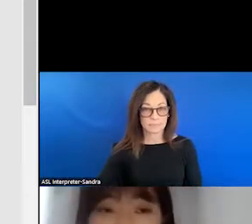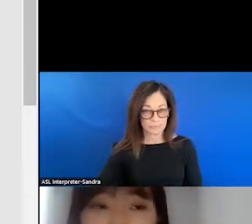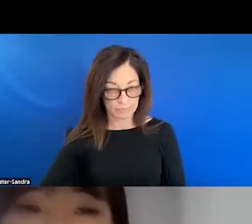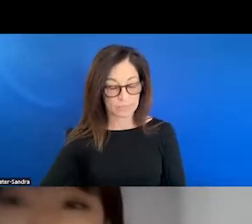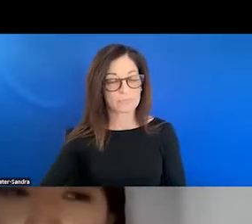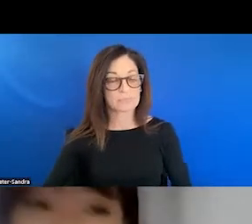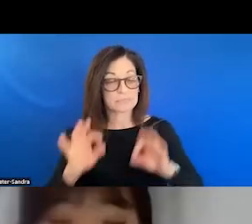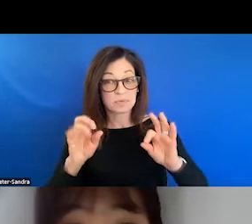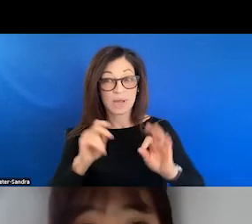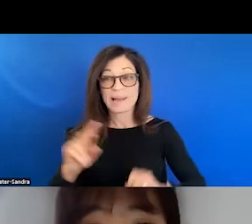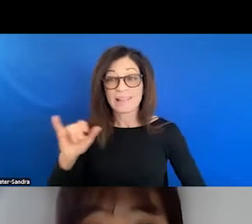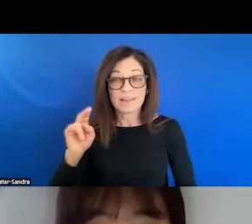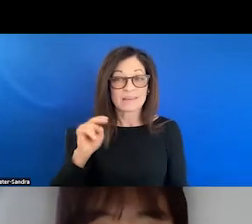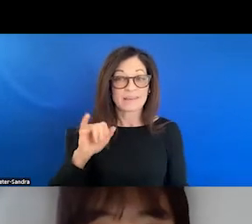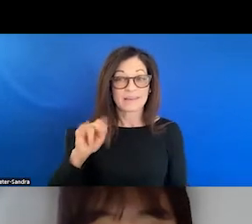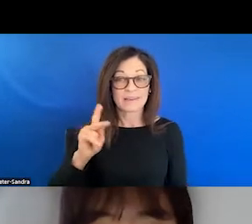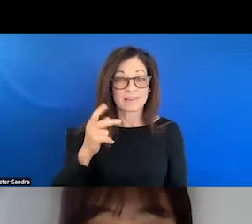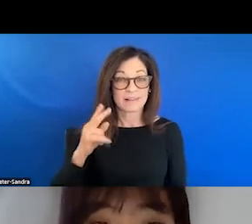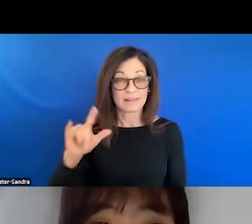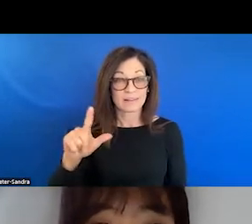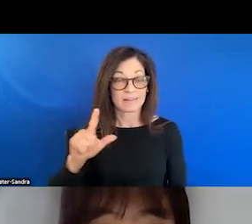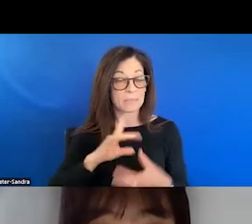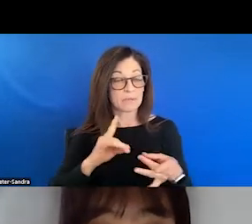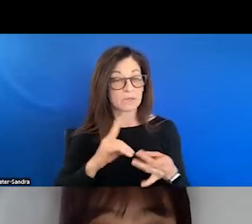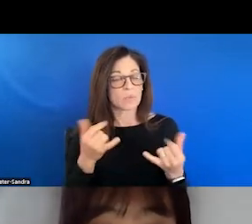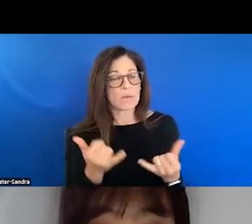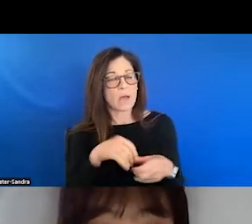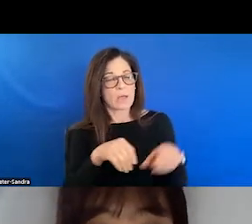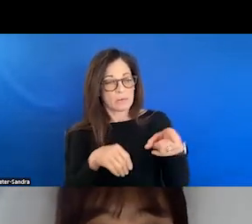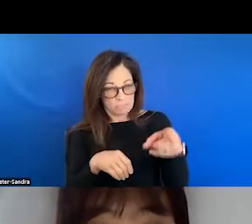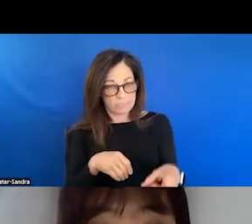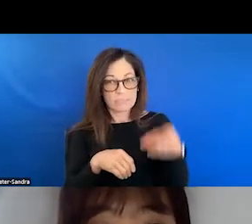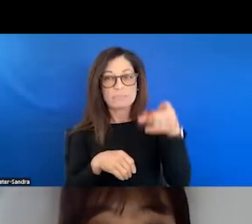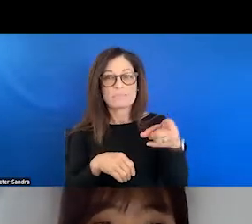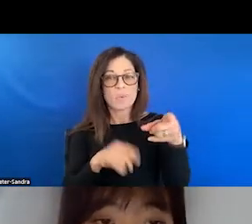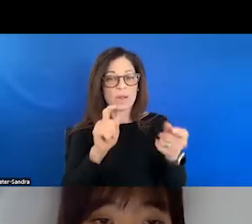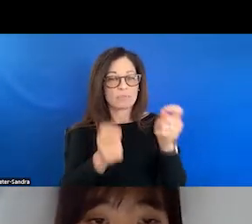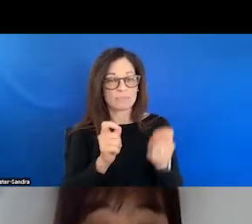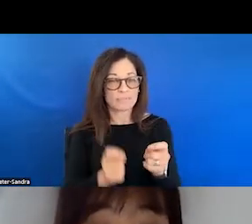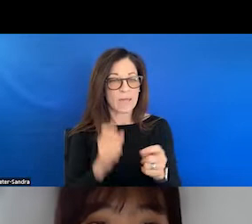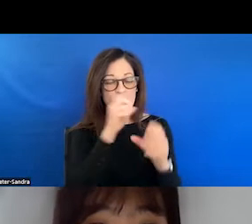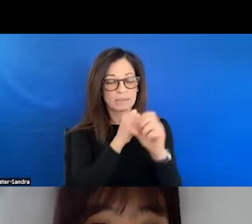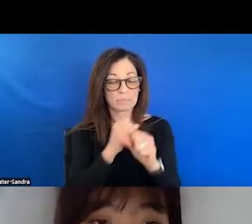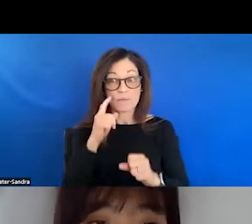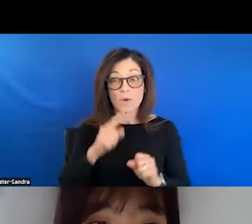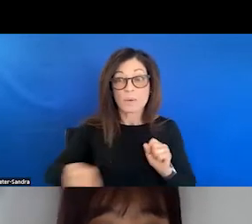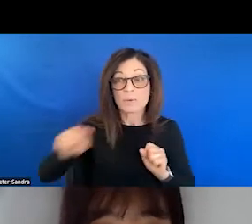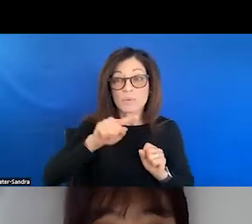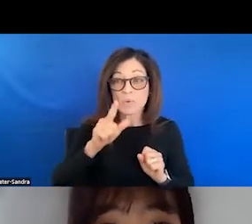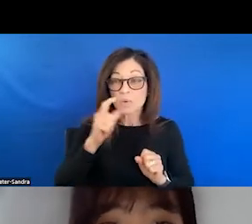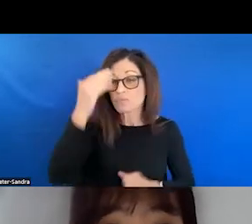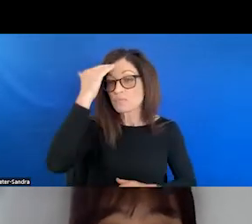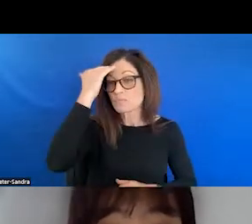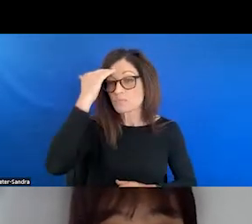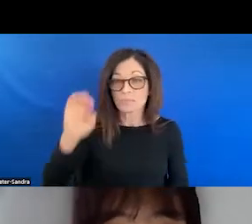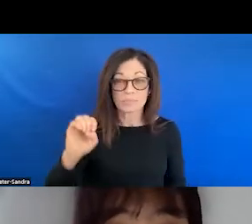Perfect. So as Nico mentioned, now we're in the module where we can edit assumptions. So for those of you who are familiar with the Excel